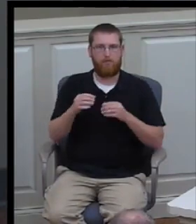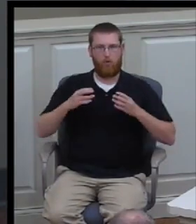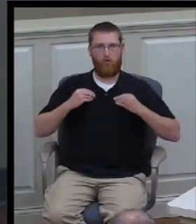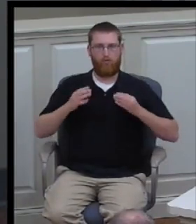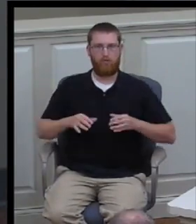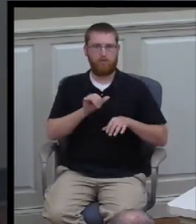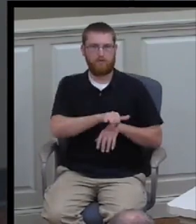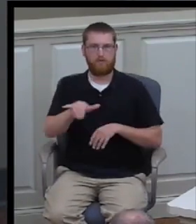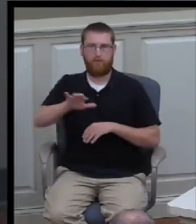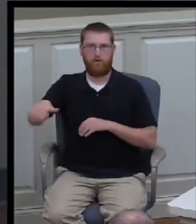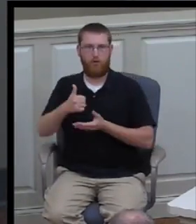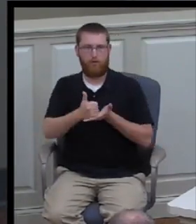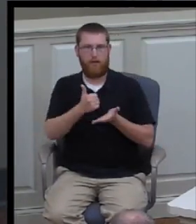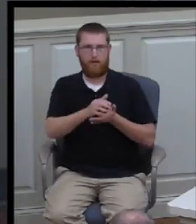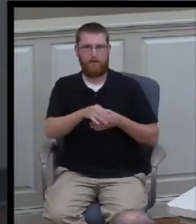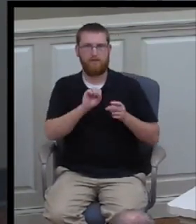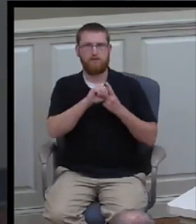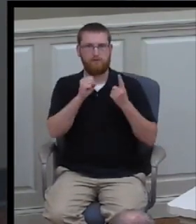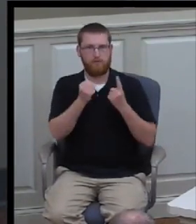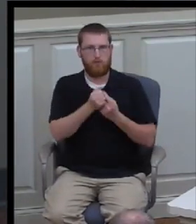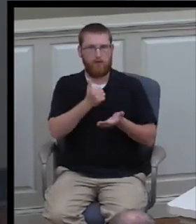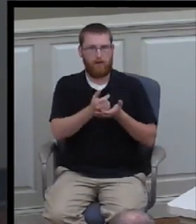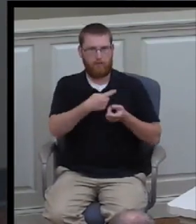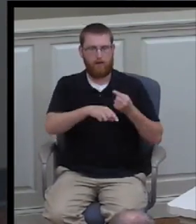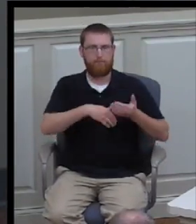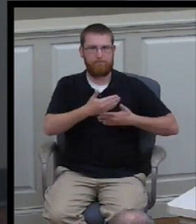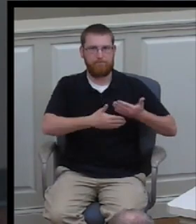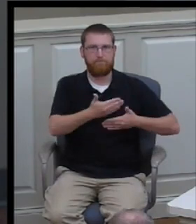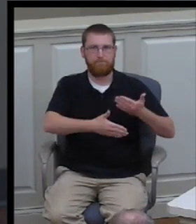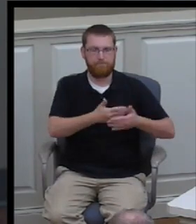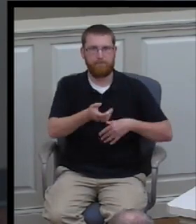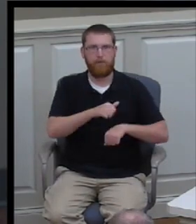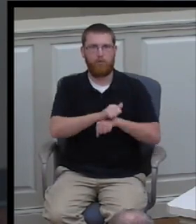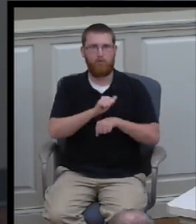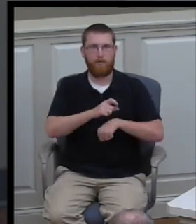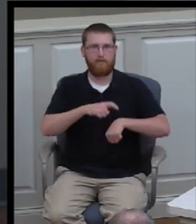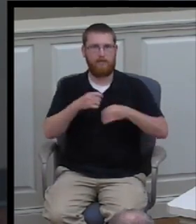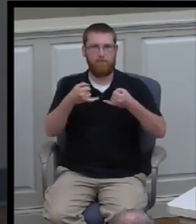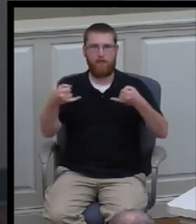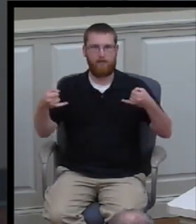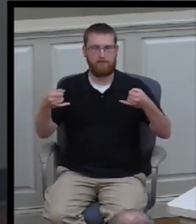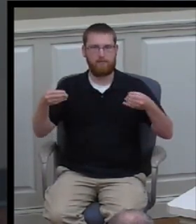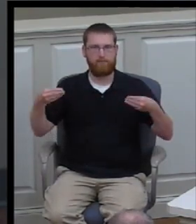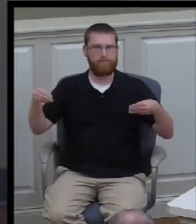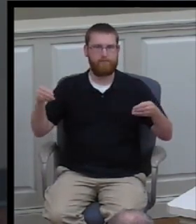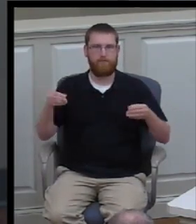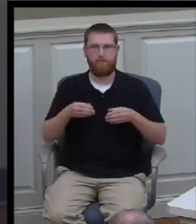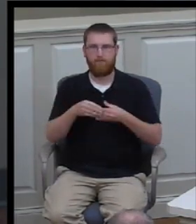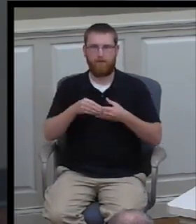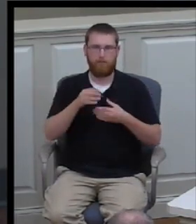other ones, to try and help that situation and help them along. And we can work with those timelines. The officers have discretion to work with those as